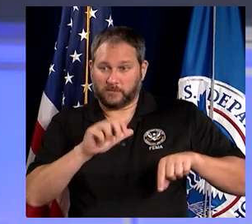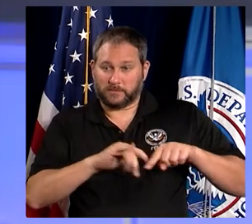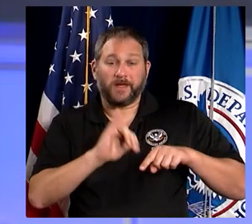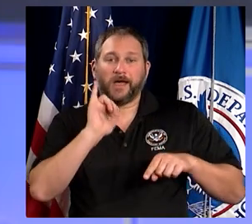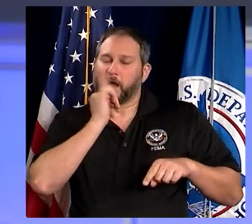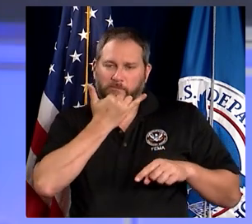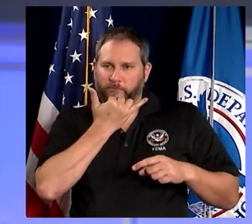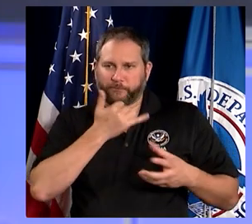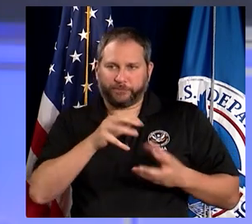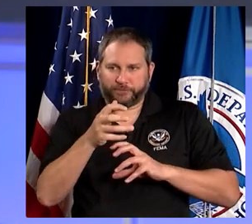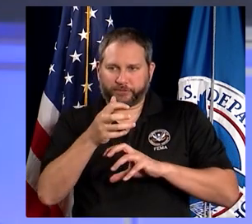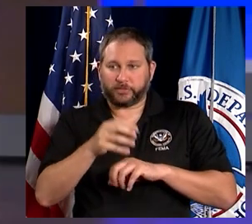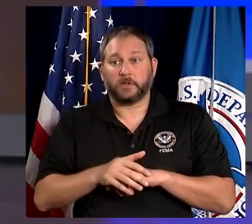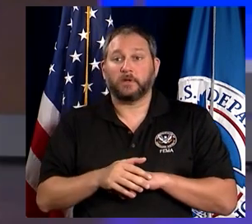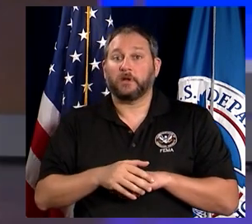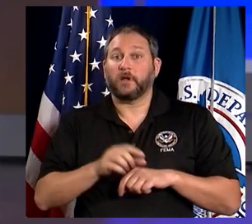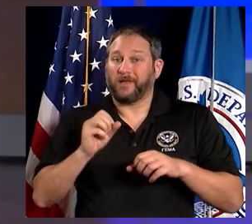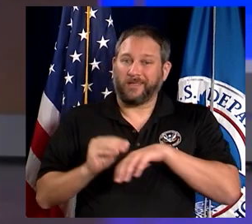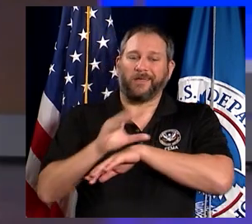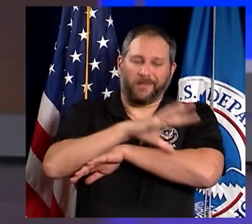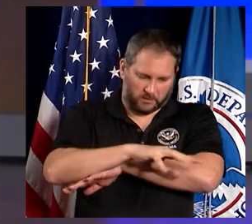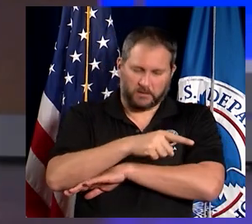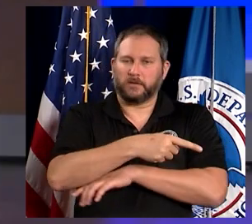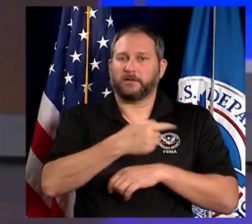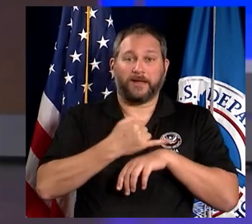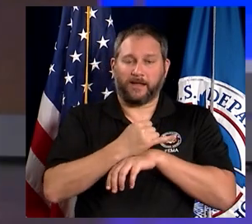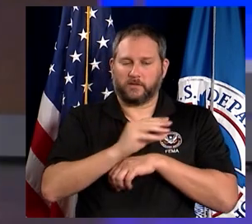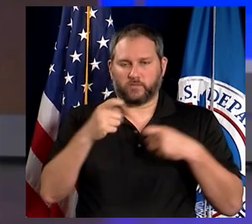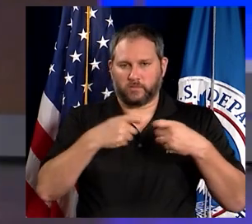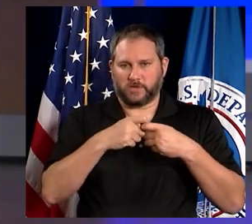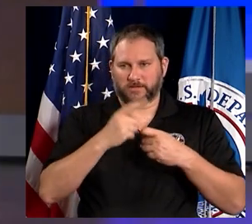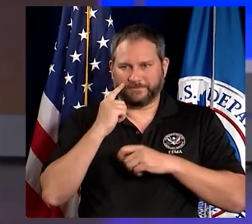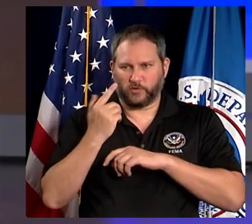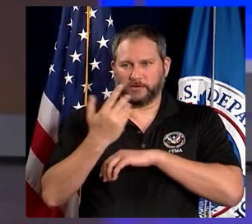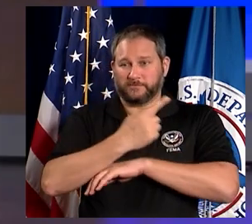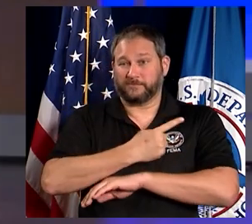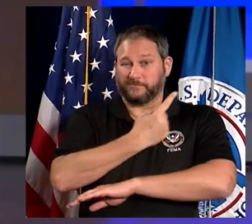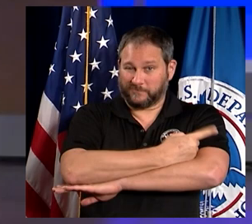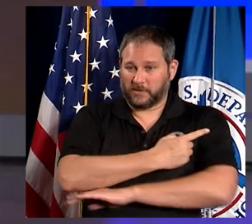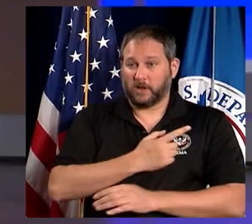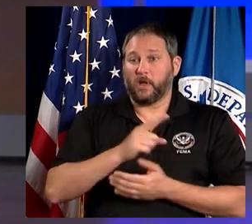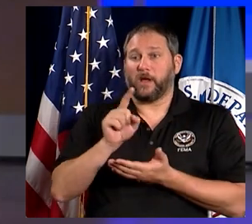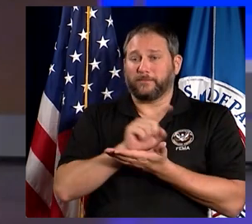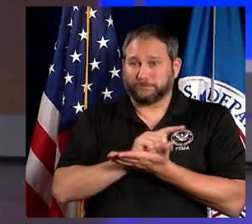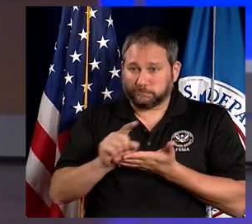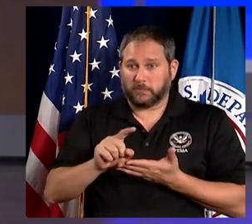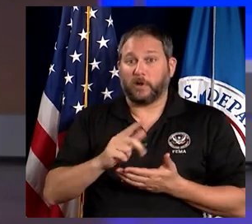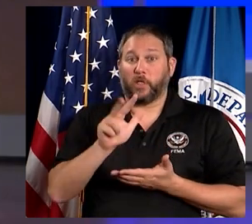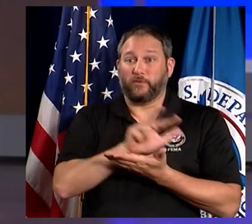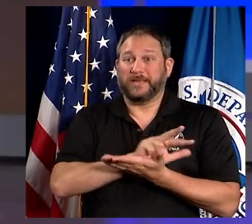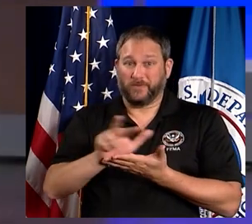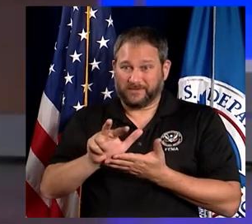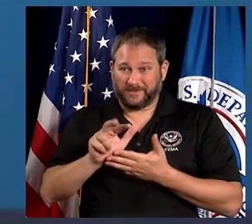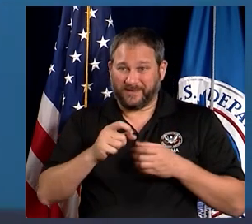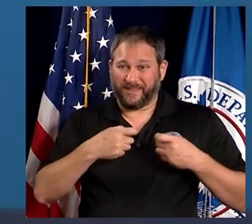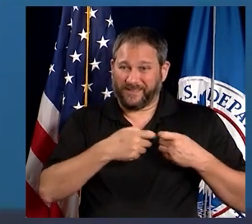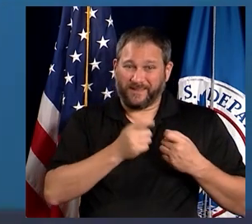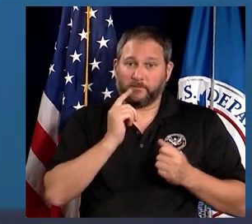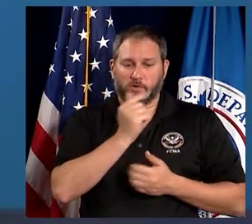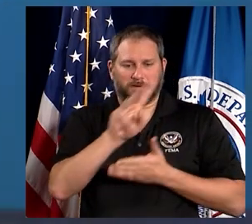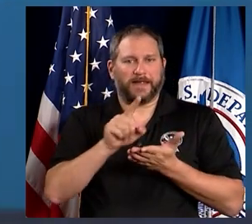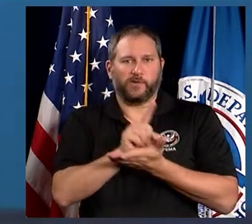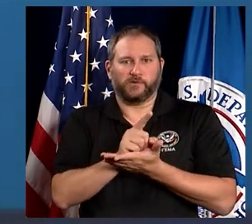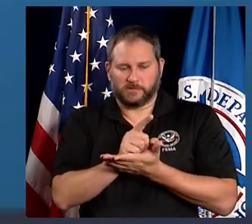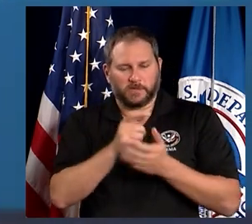no power for several hours. 3 weeks later, half the island lost power for several hours.